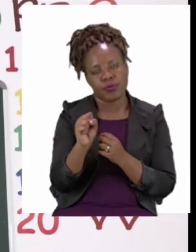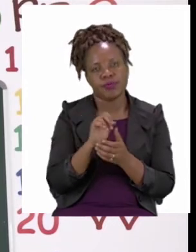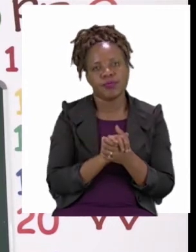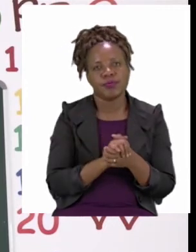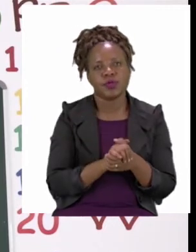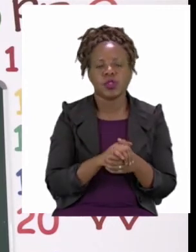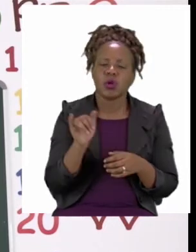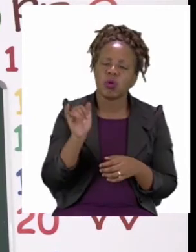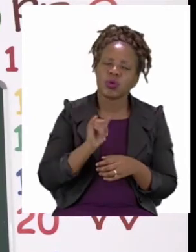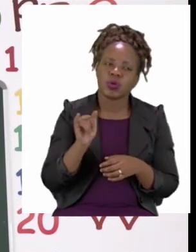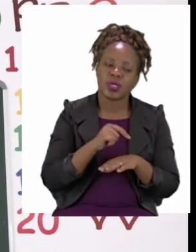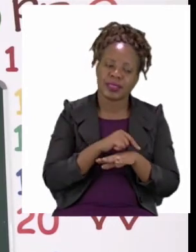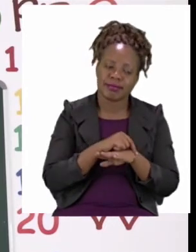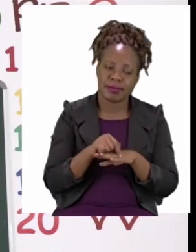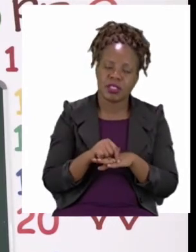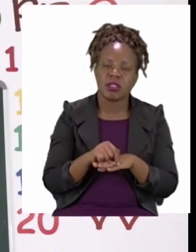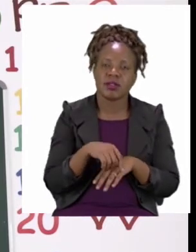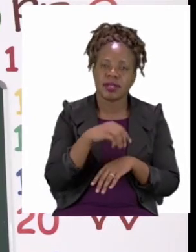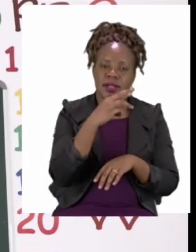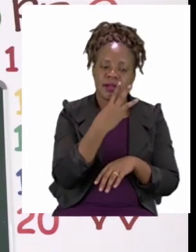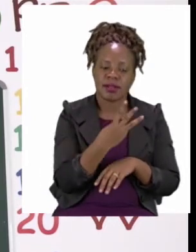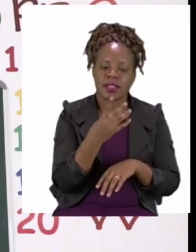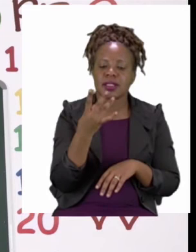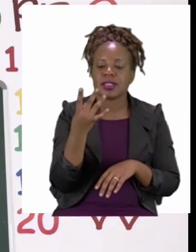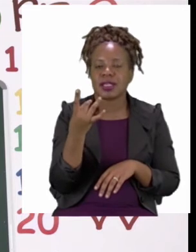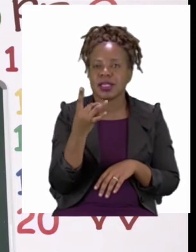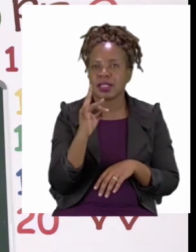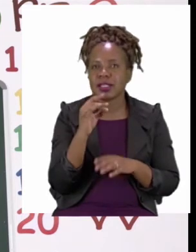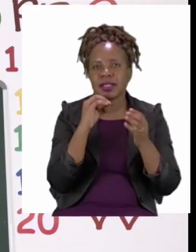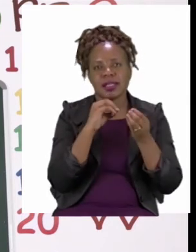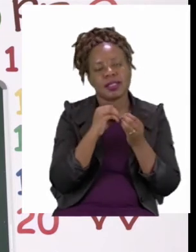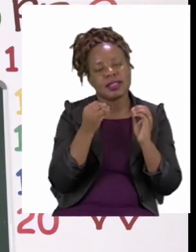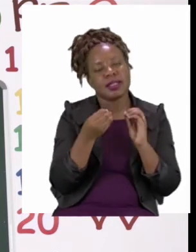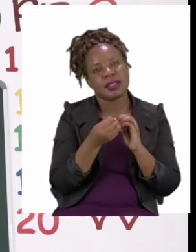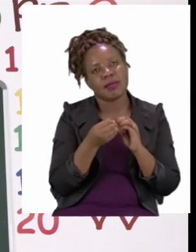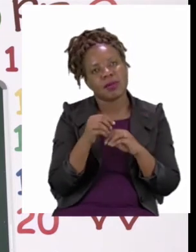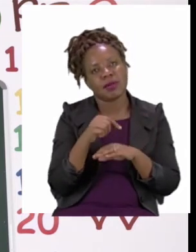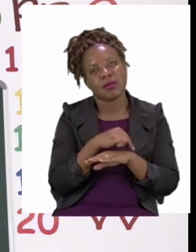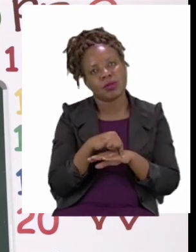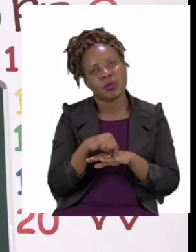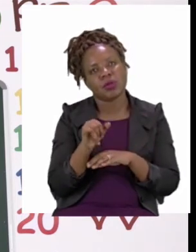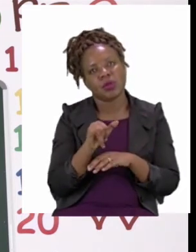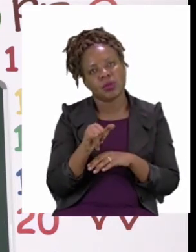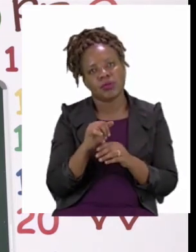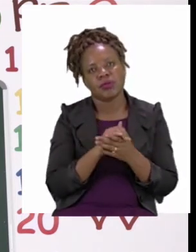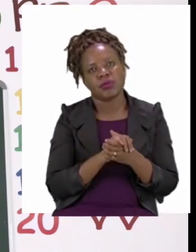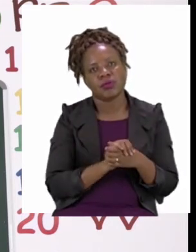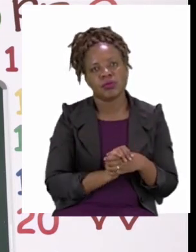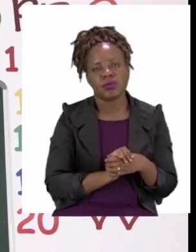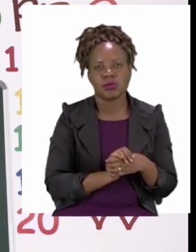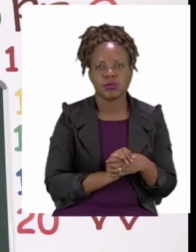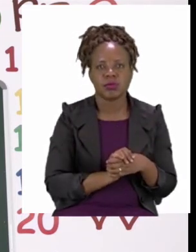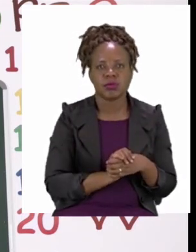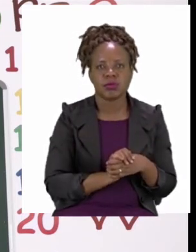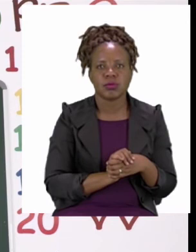says 38. In order for us to find the underlined digit, we take a look at